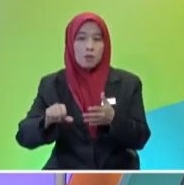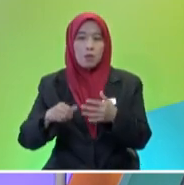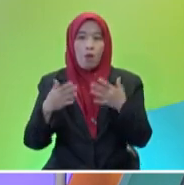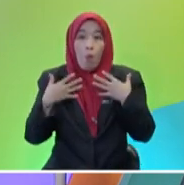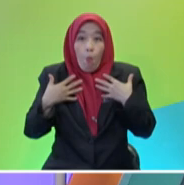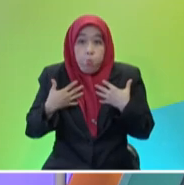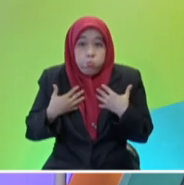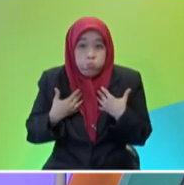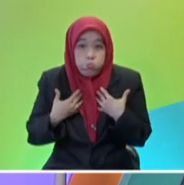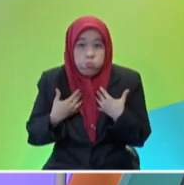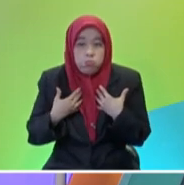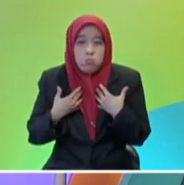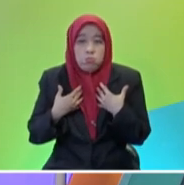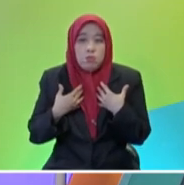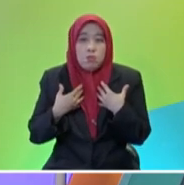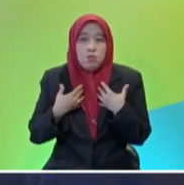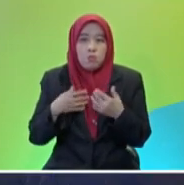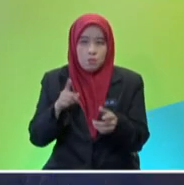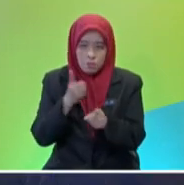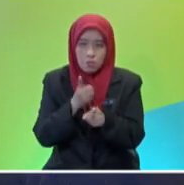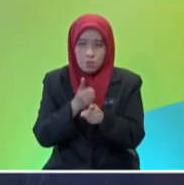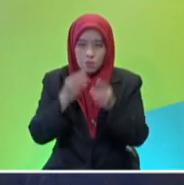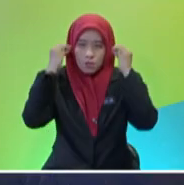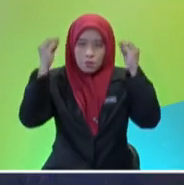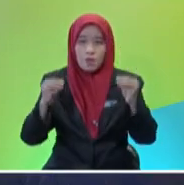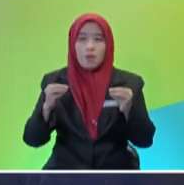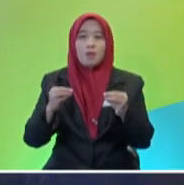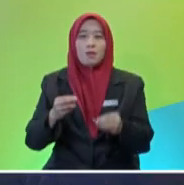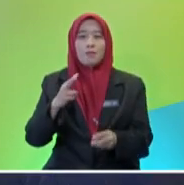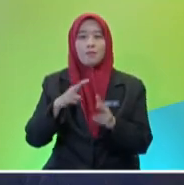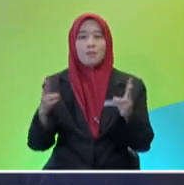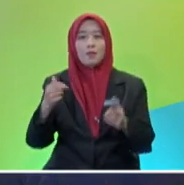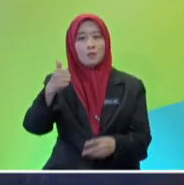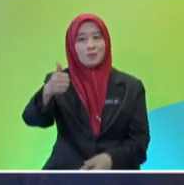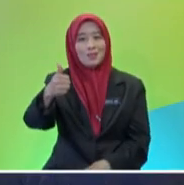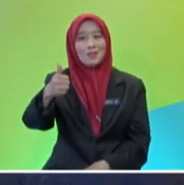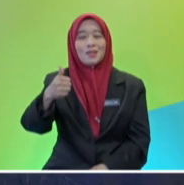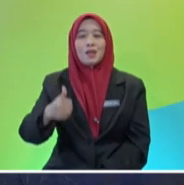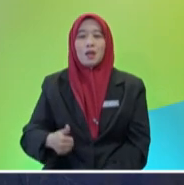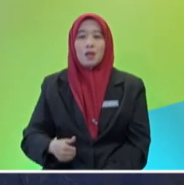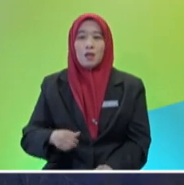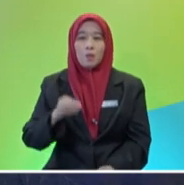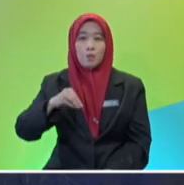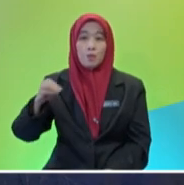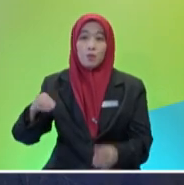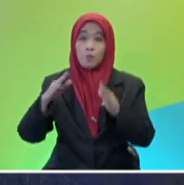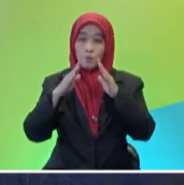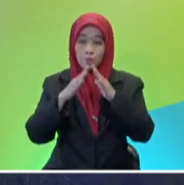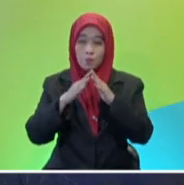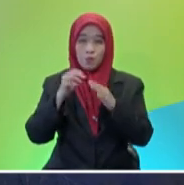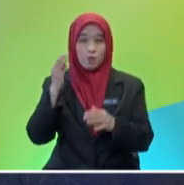scared. Yes. Teacher, is that correct? Correct. Very good. Give yourself a big clap. Okay, children at home. Okay, we